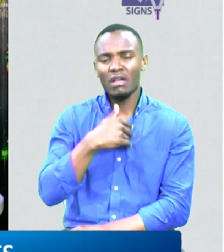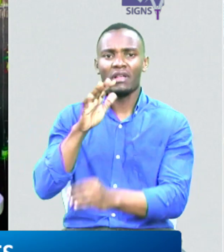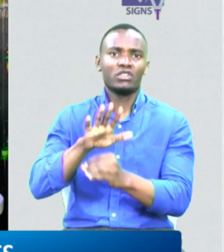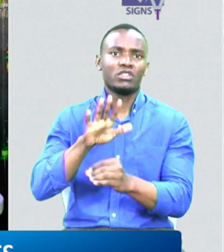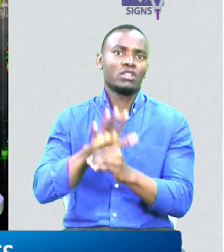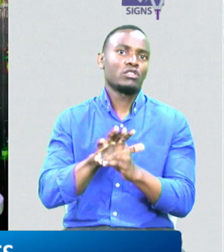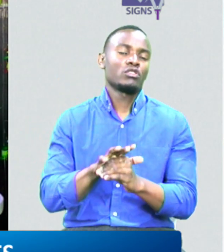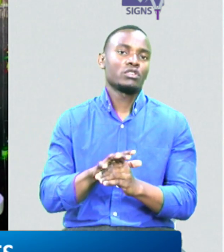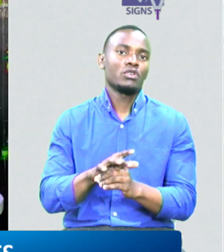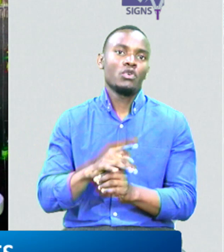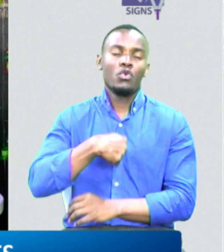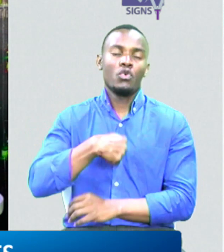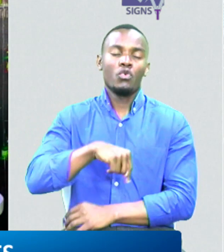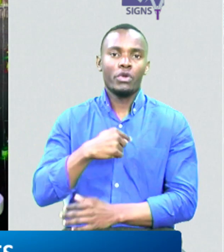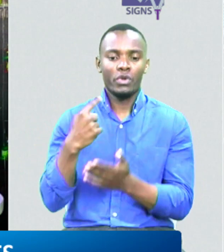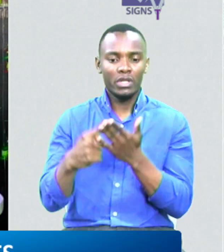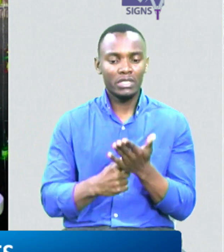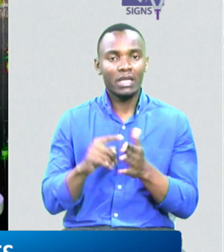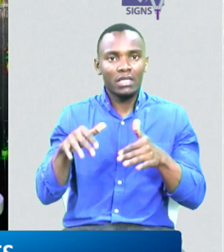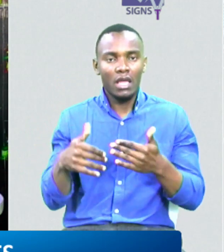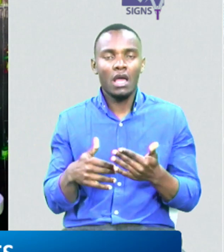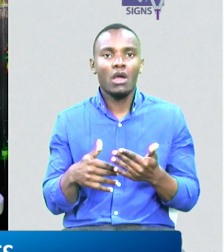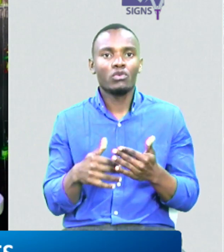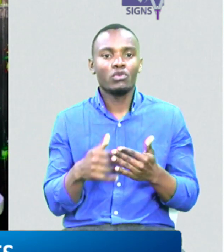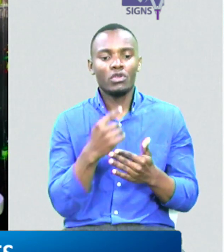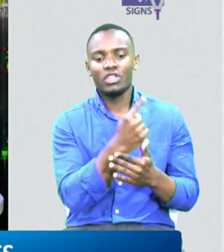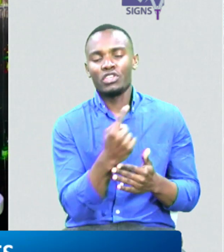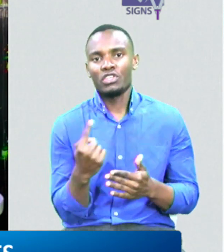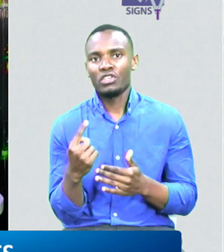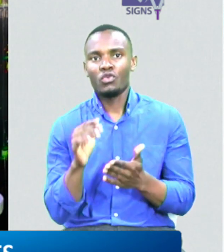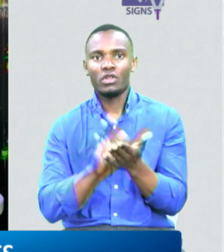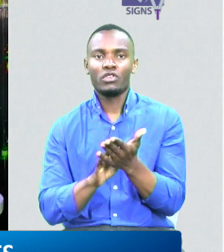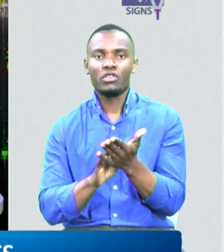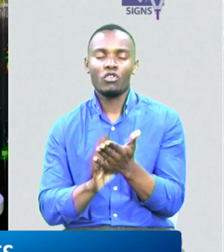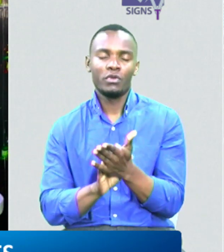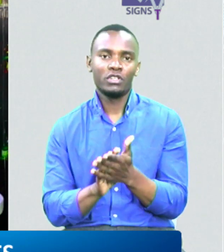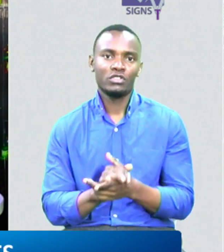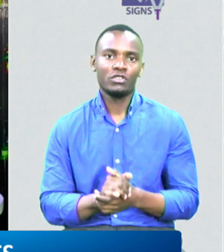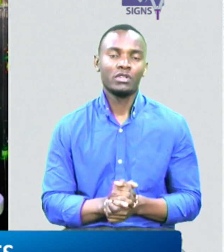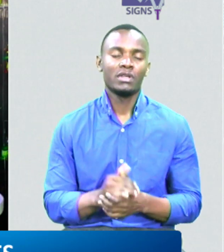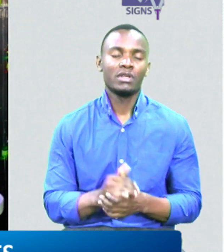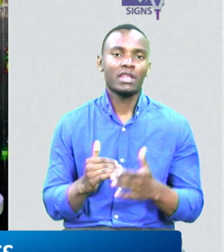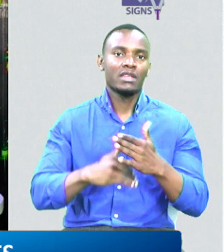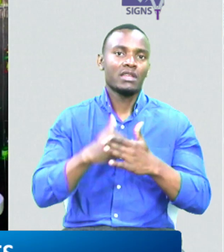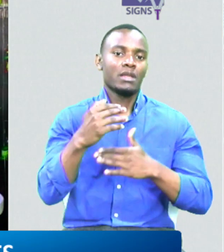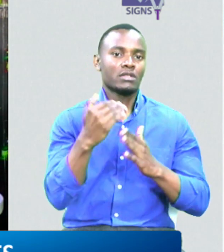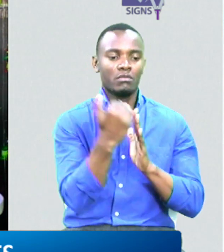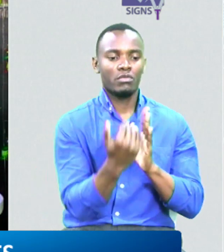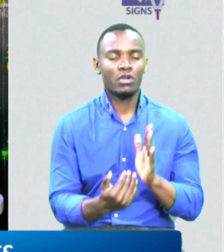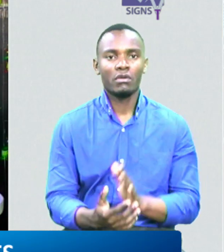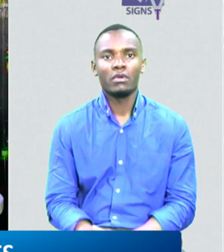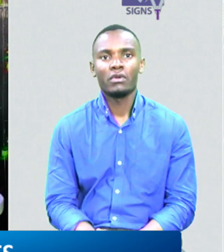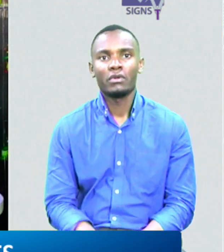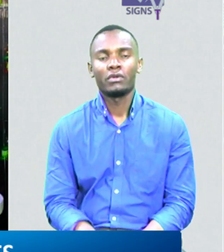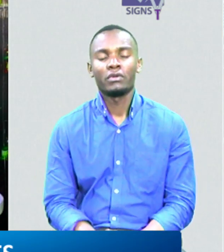assessment material, a cost that has been passed on to parents and teachers. The reforms will also see quality assurance in